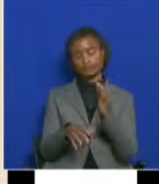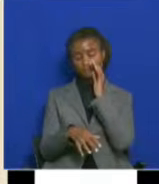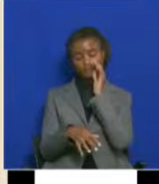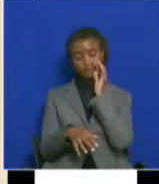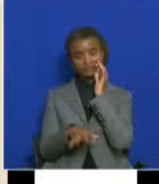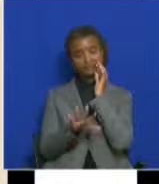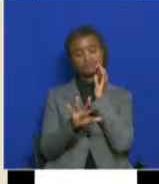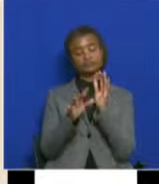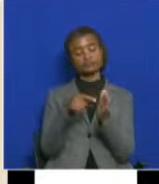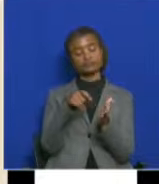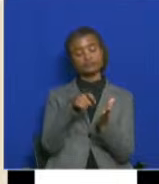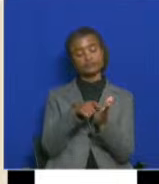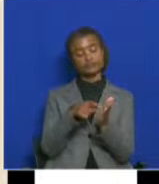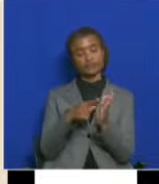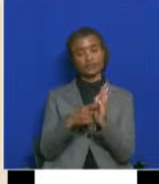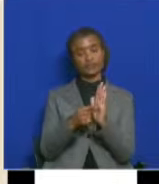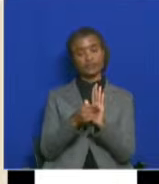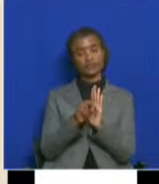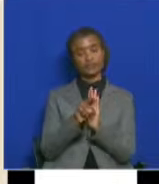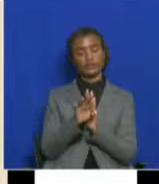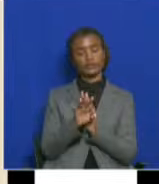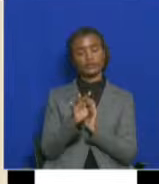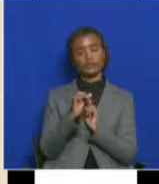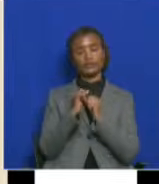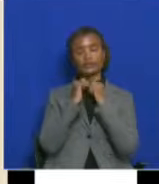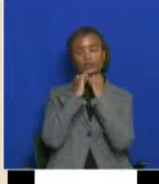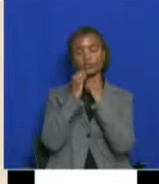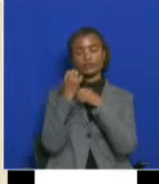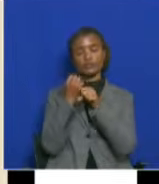August 2021.